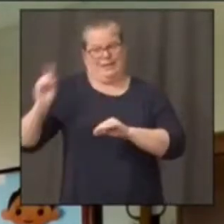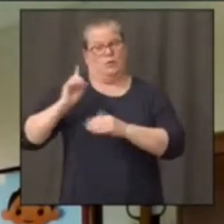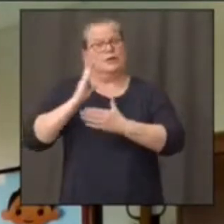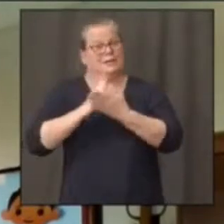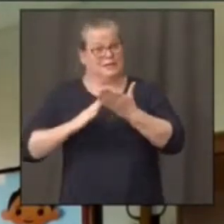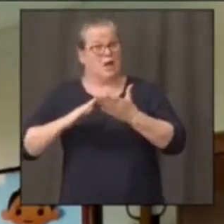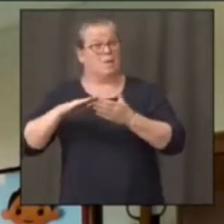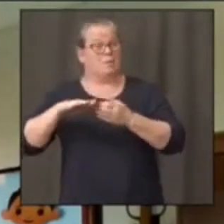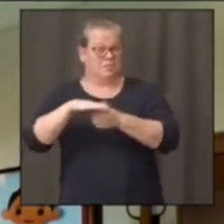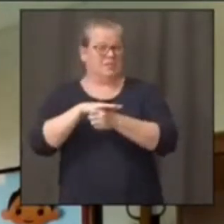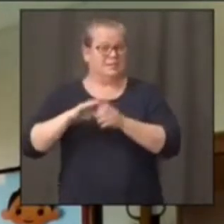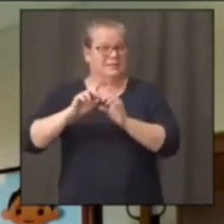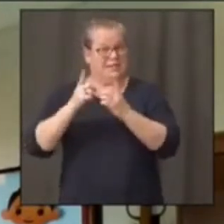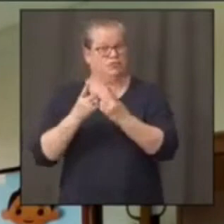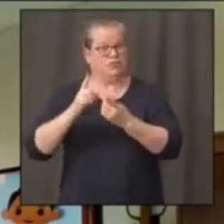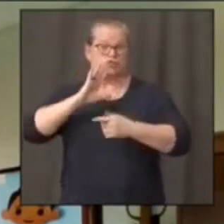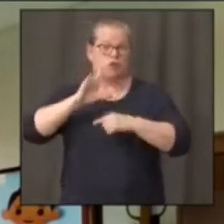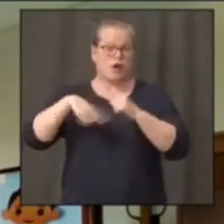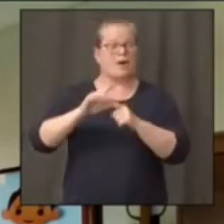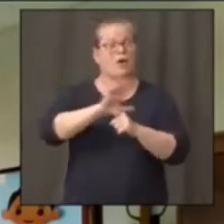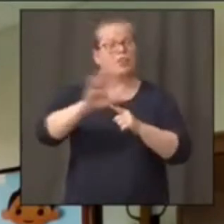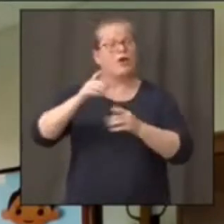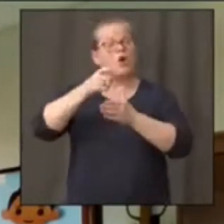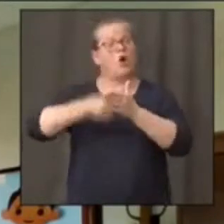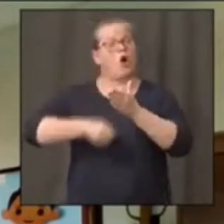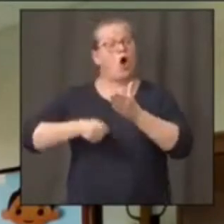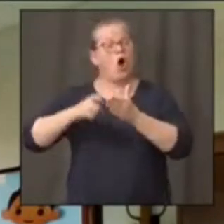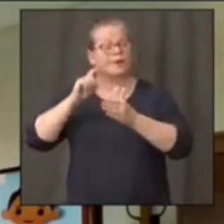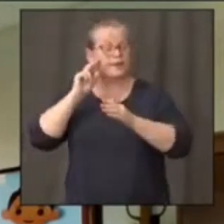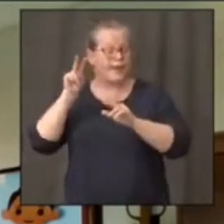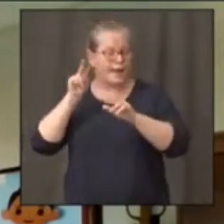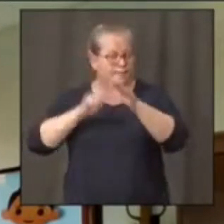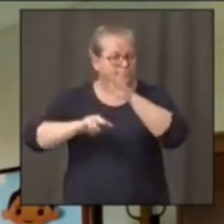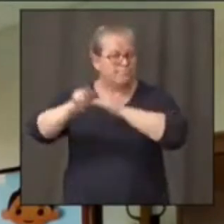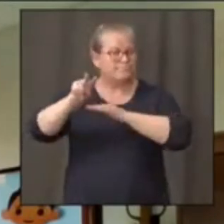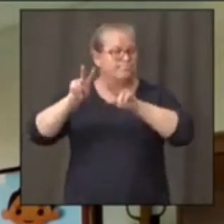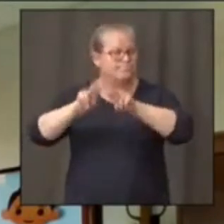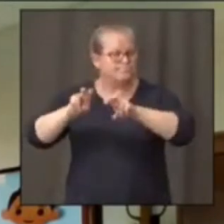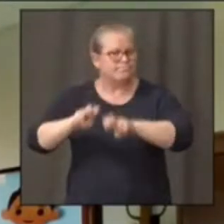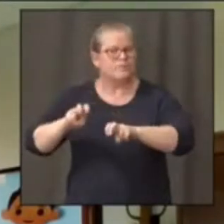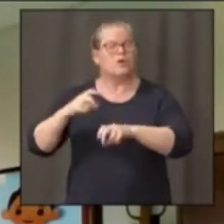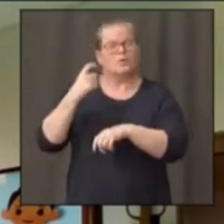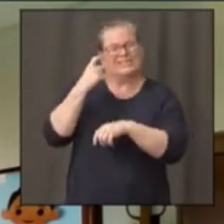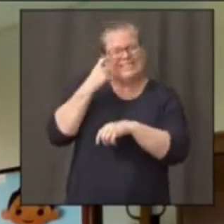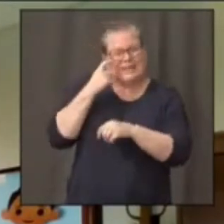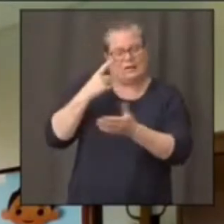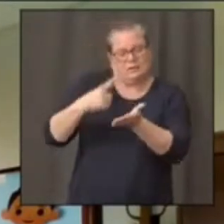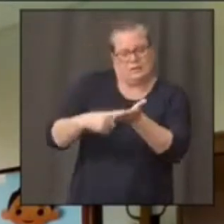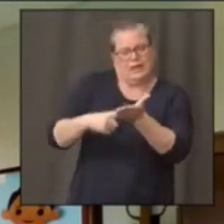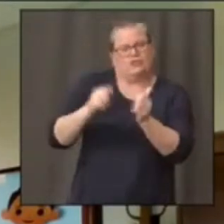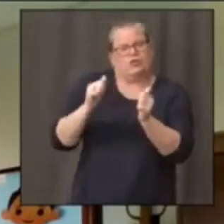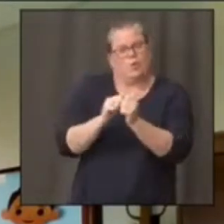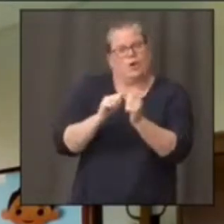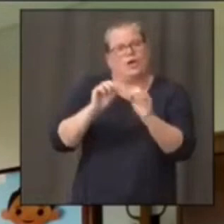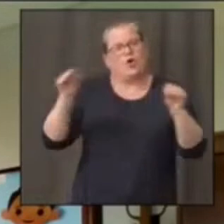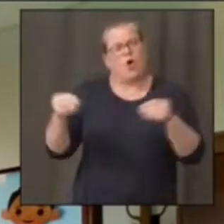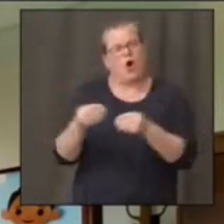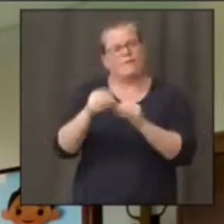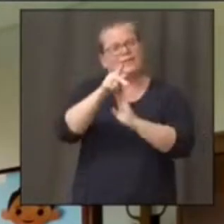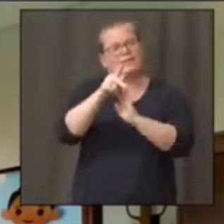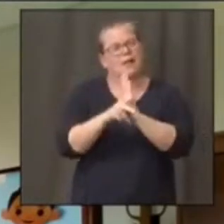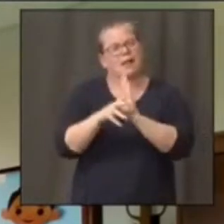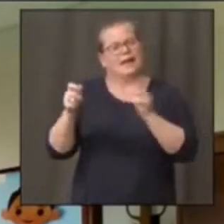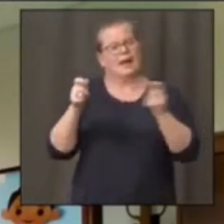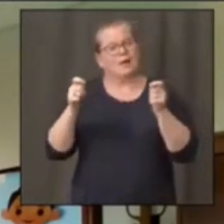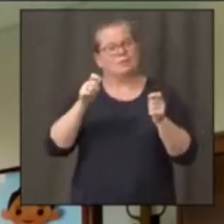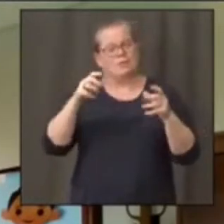we're having preliminary conversations with the Office of Policy Management and the governor's team to ensure that what we're hearing from districts is